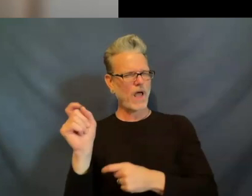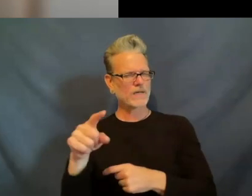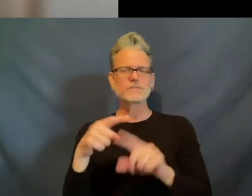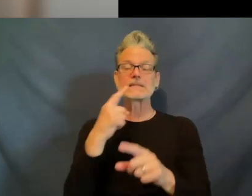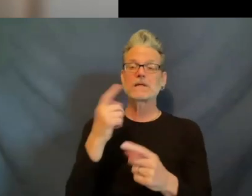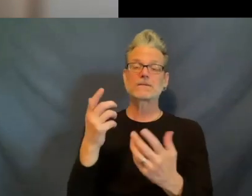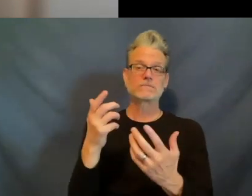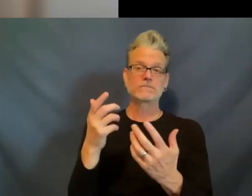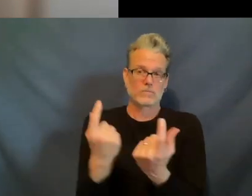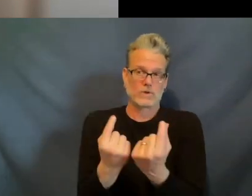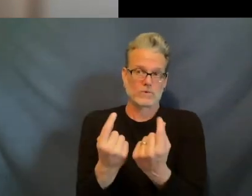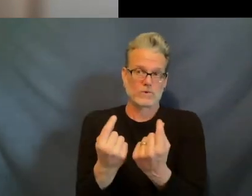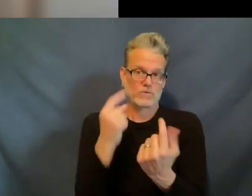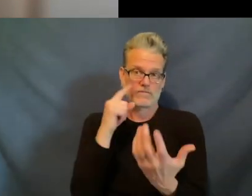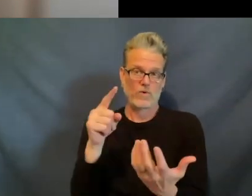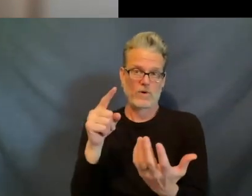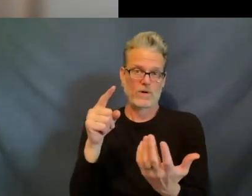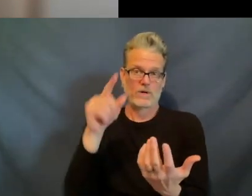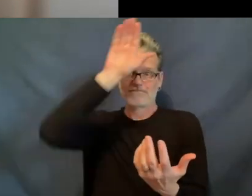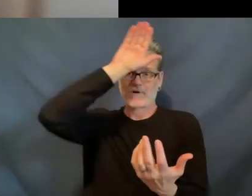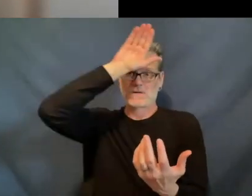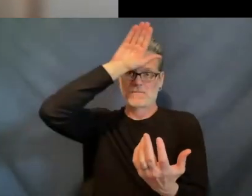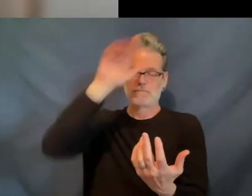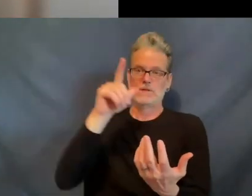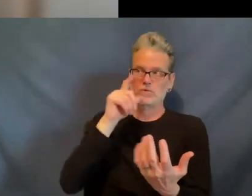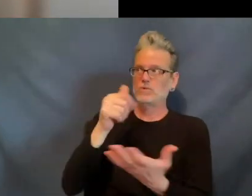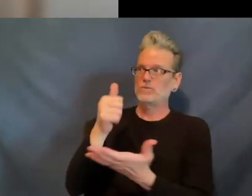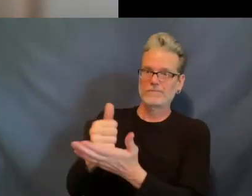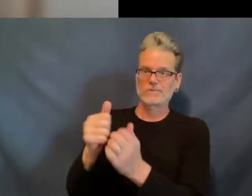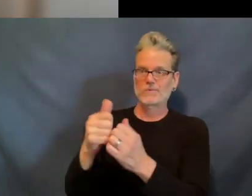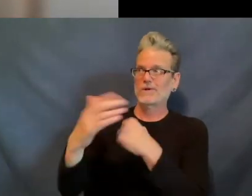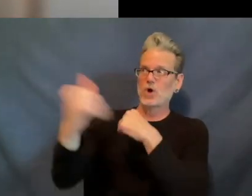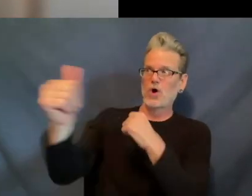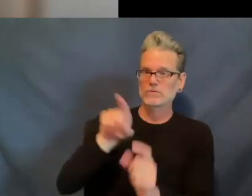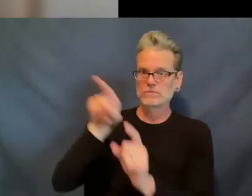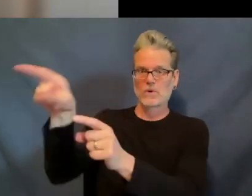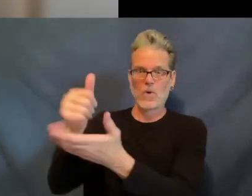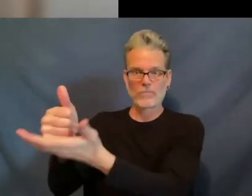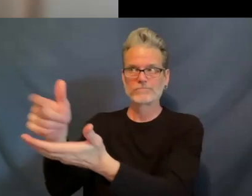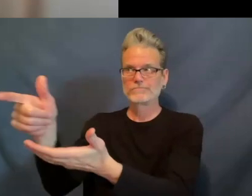for a VFD, who also assists in fire calls?